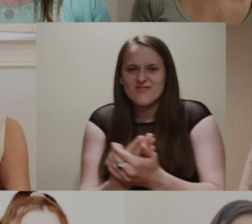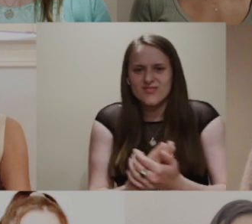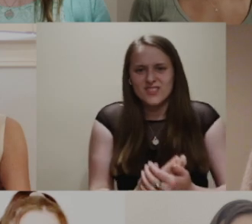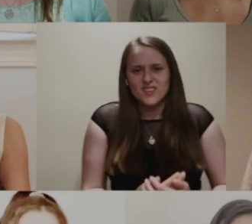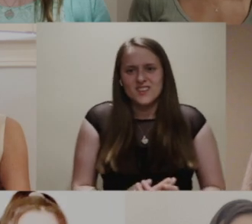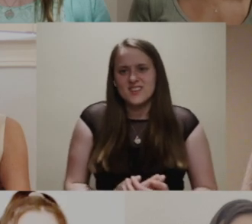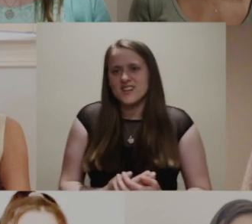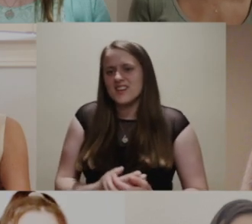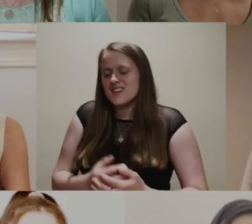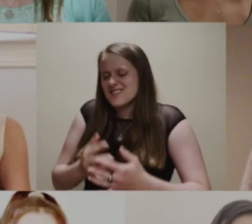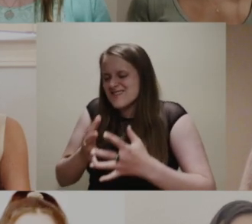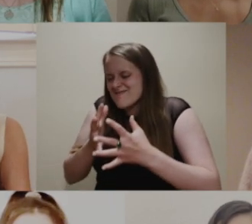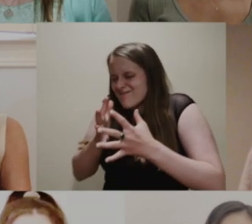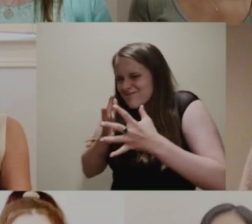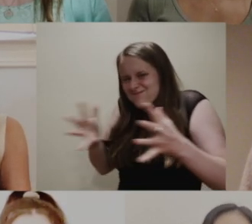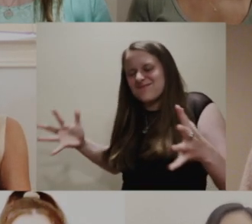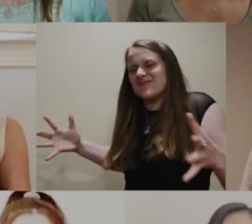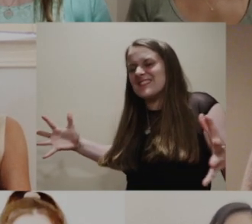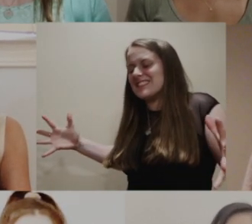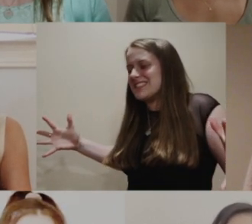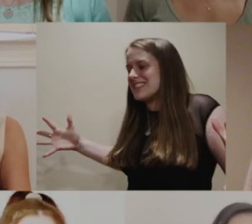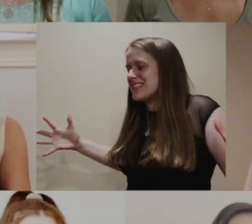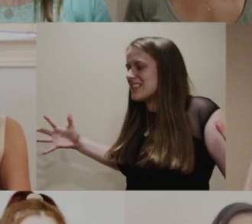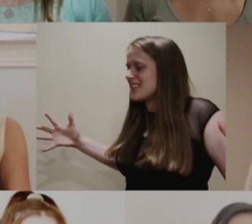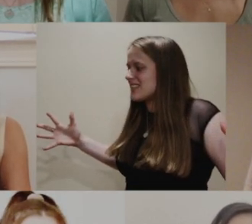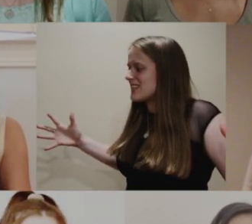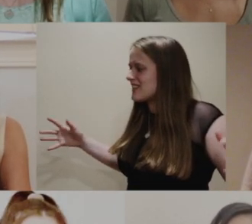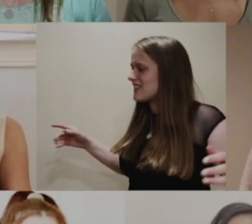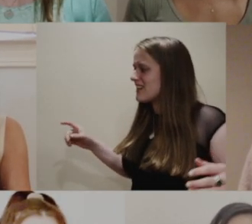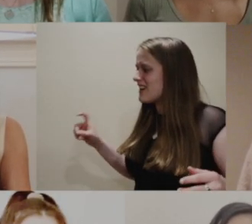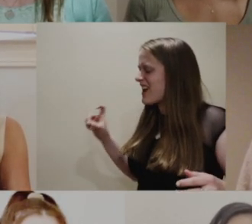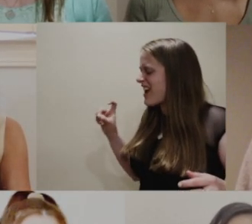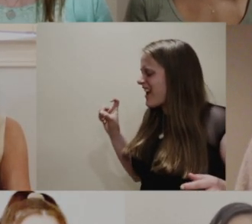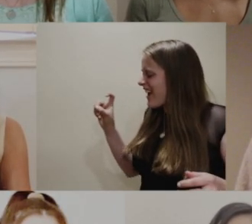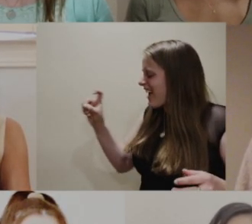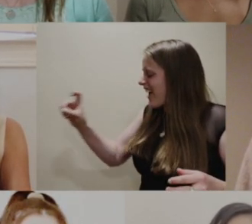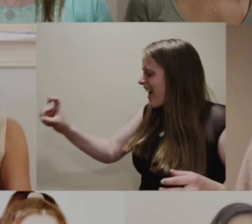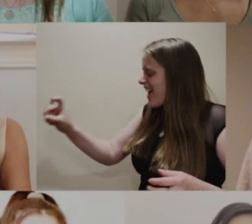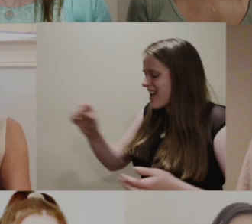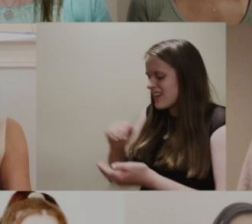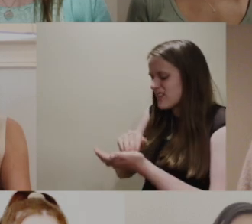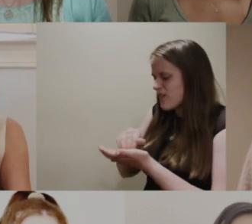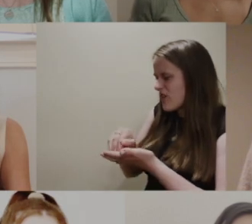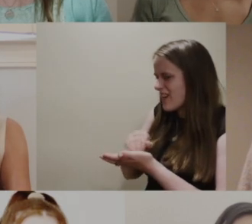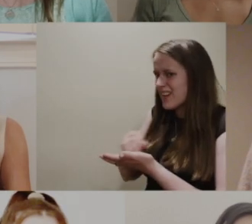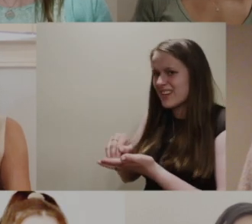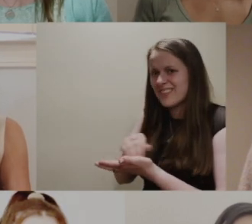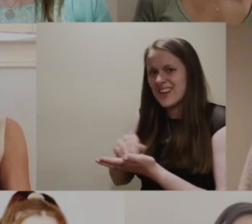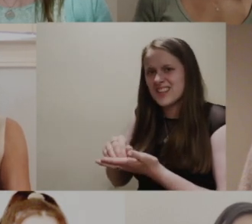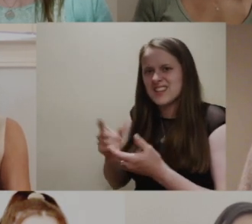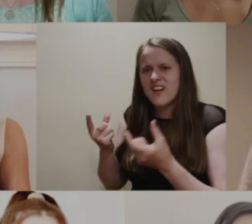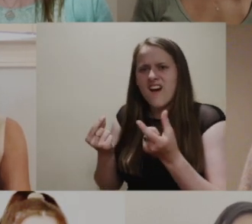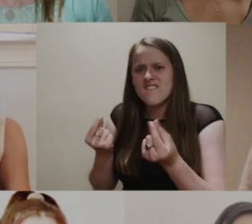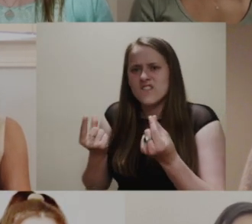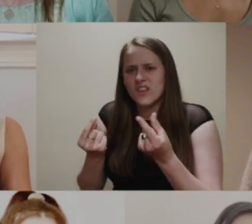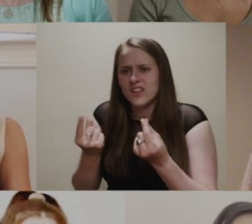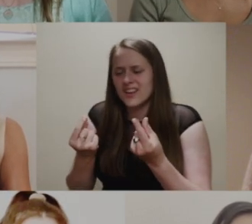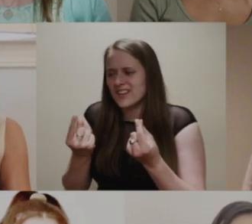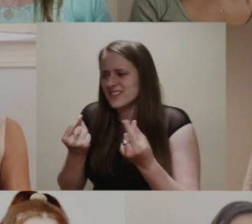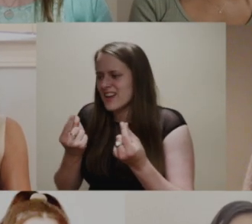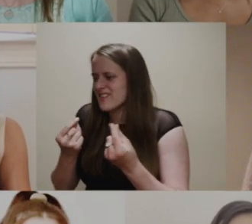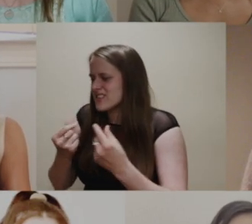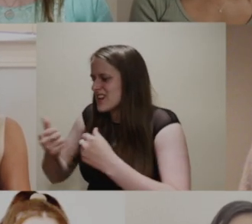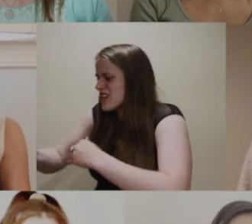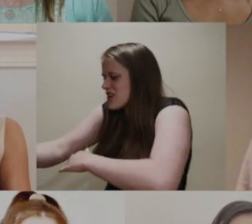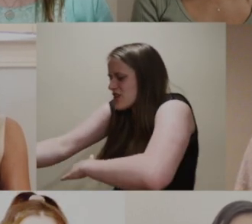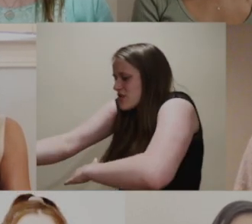good And just to clear the air I ask forgiveness For